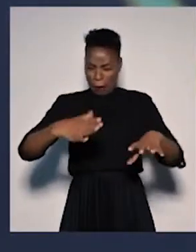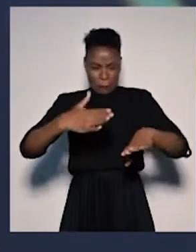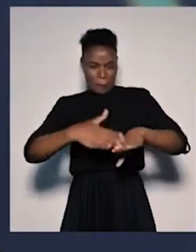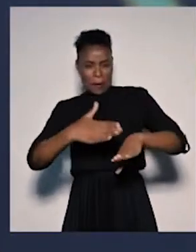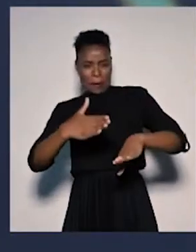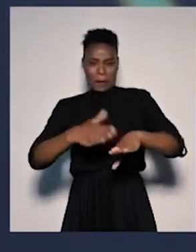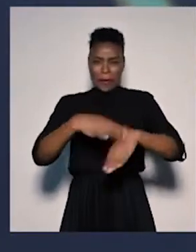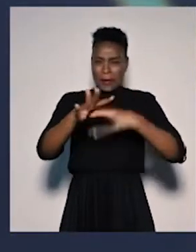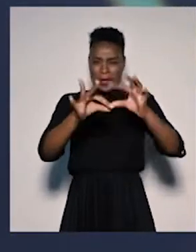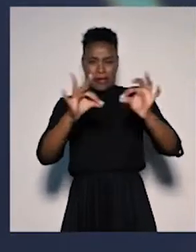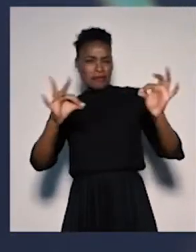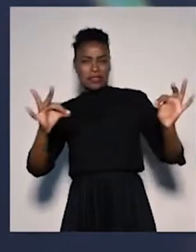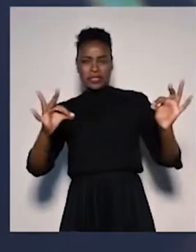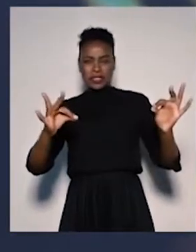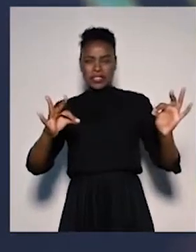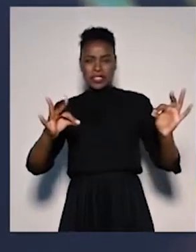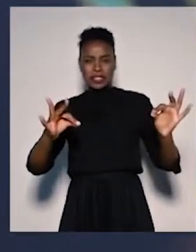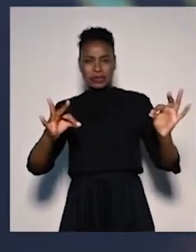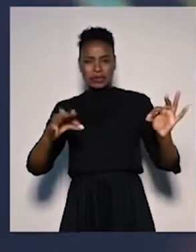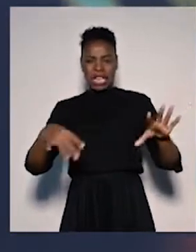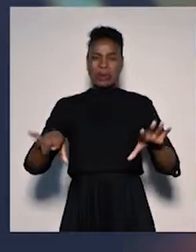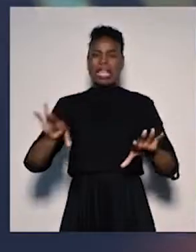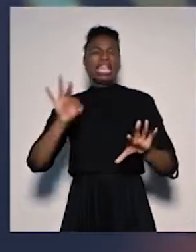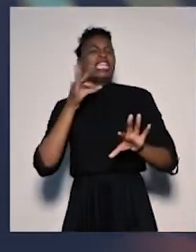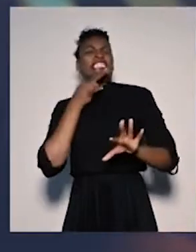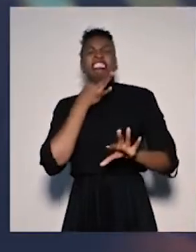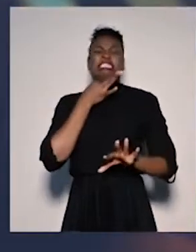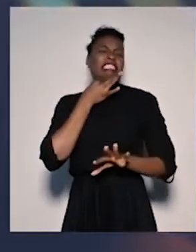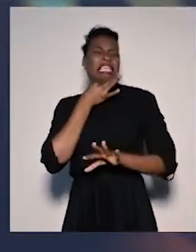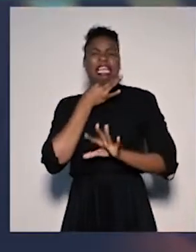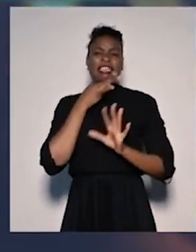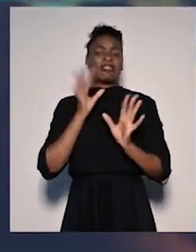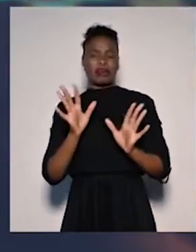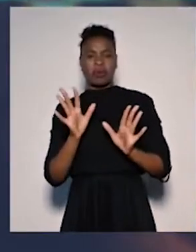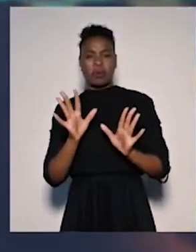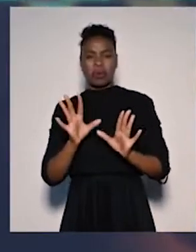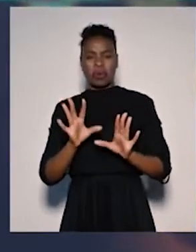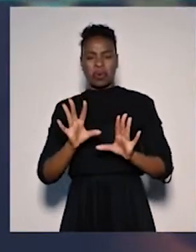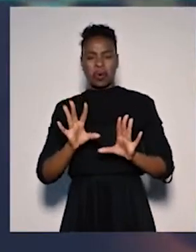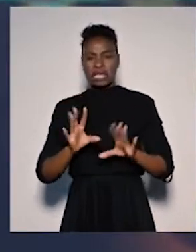extraordinarily gifted. You don't have to be eloquent. You don't even have to have charisma.